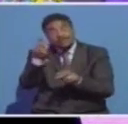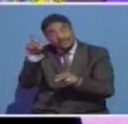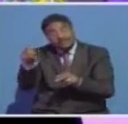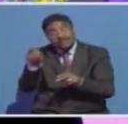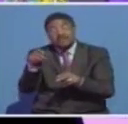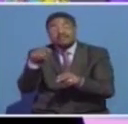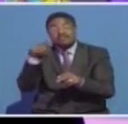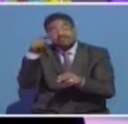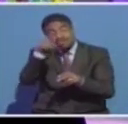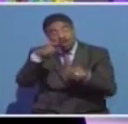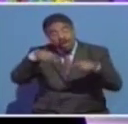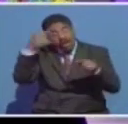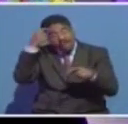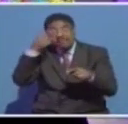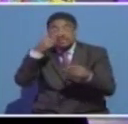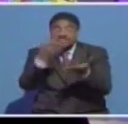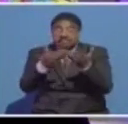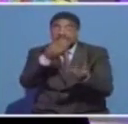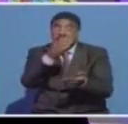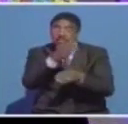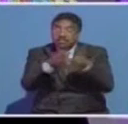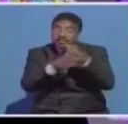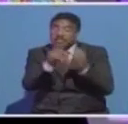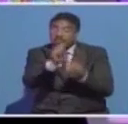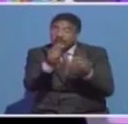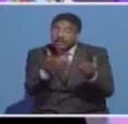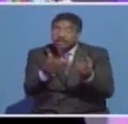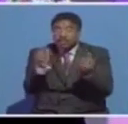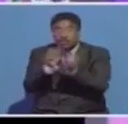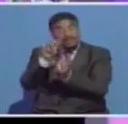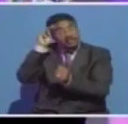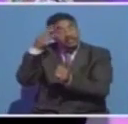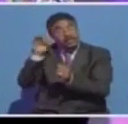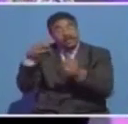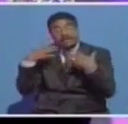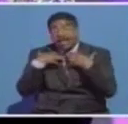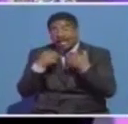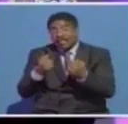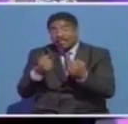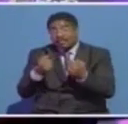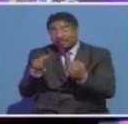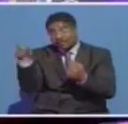or backgrounds. And together with the Ministry of Health, they have a department of public health